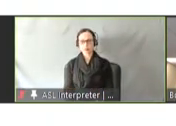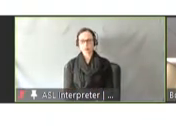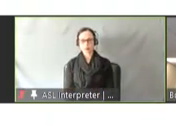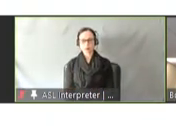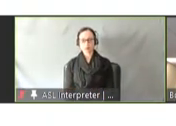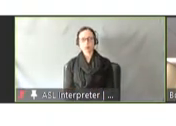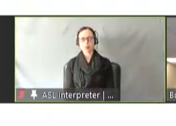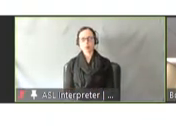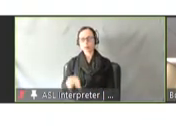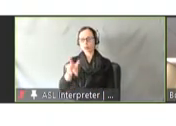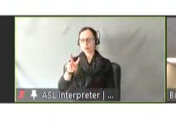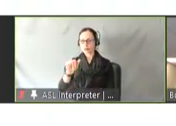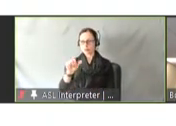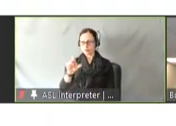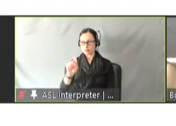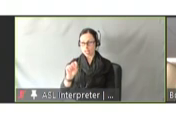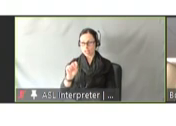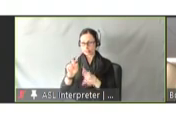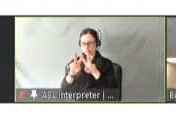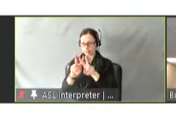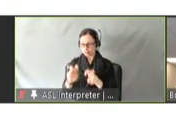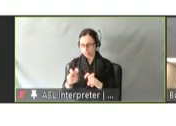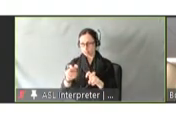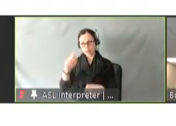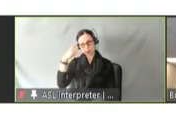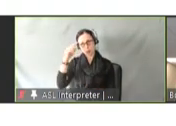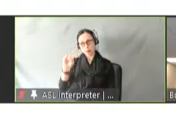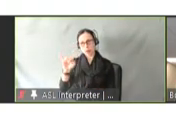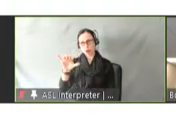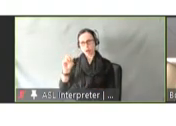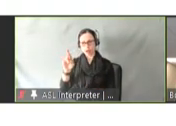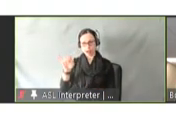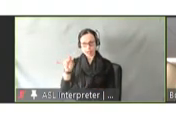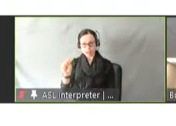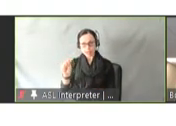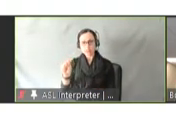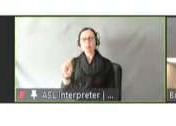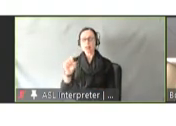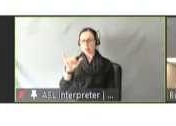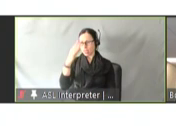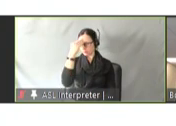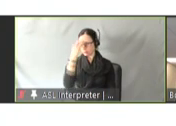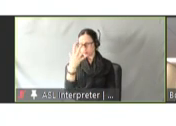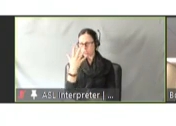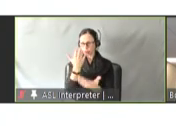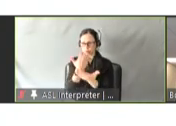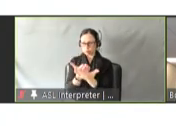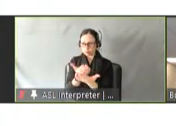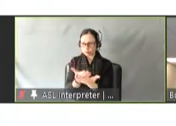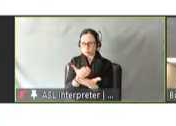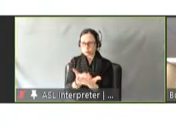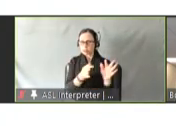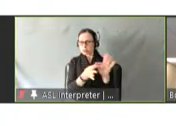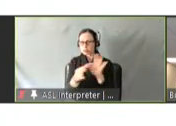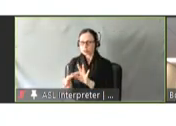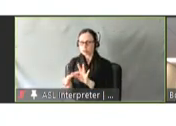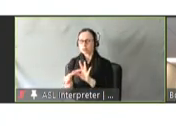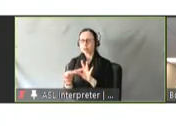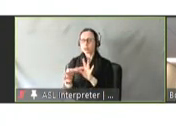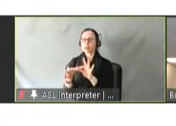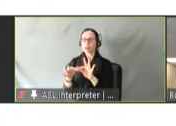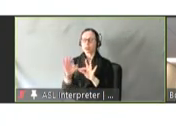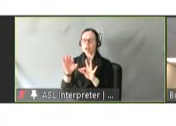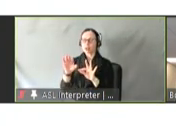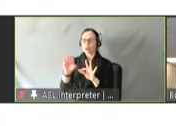So the VAST assessment of myocarditis was that the data available to date shows an association of myocarditis with the messenger RNA